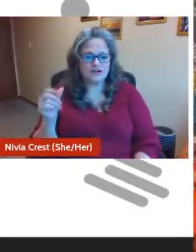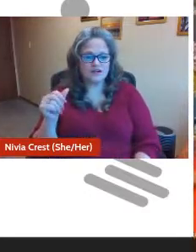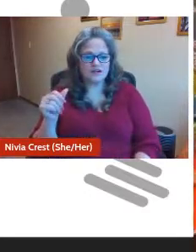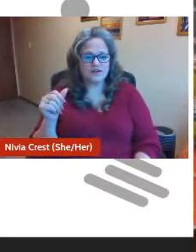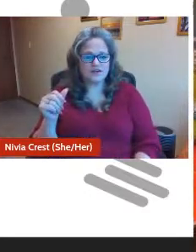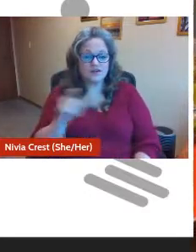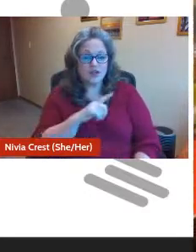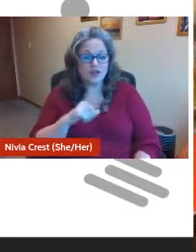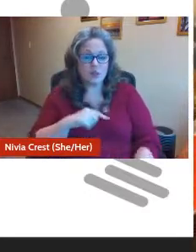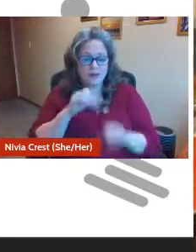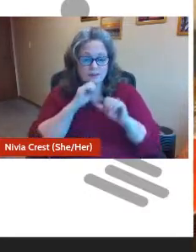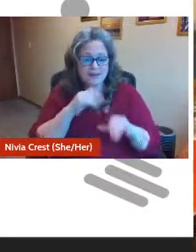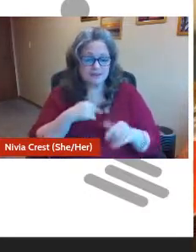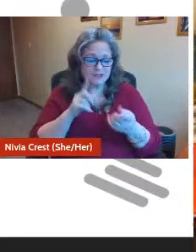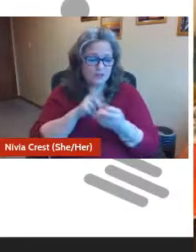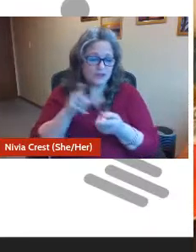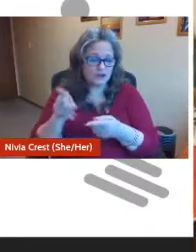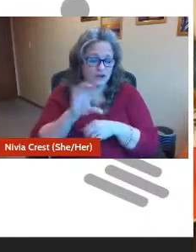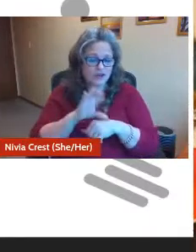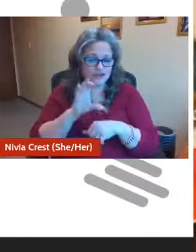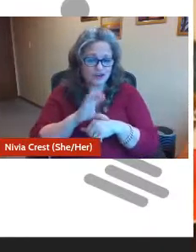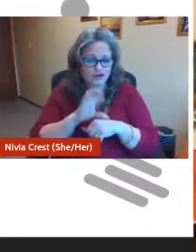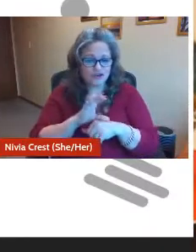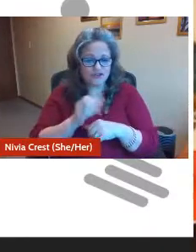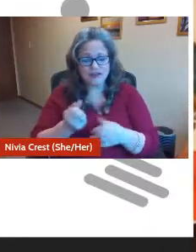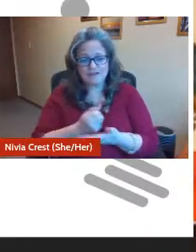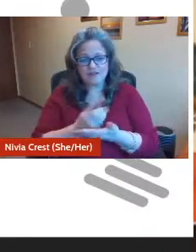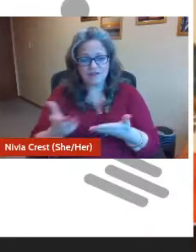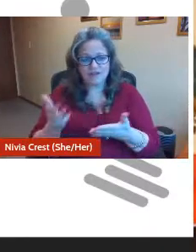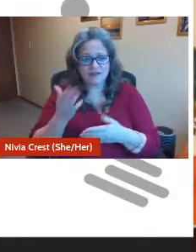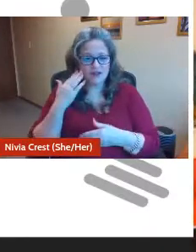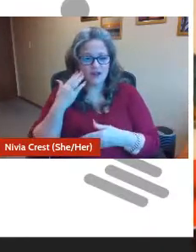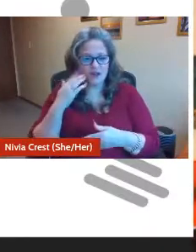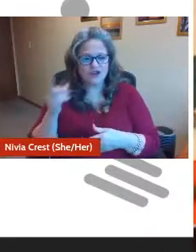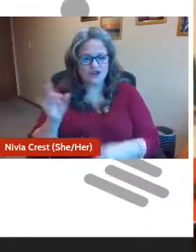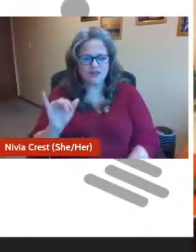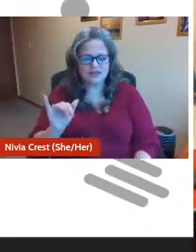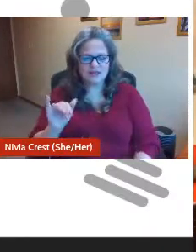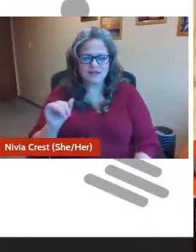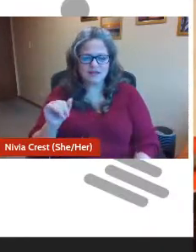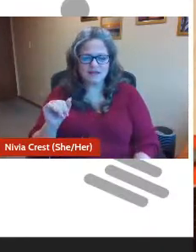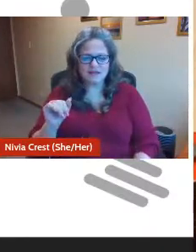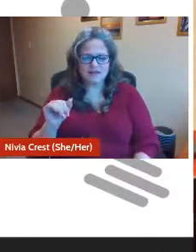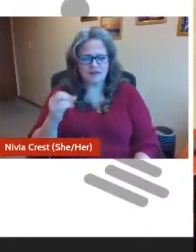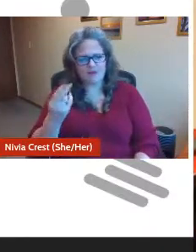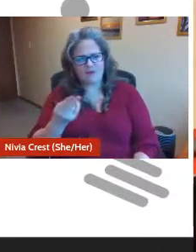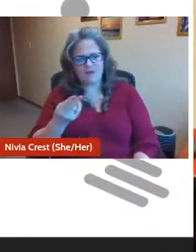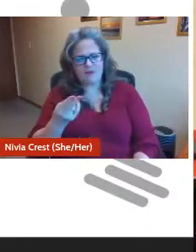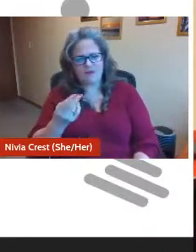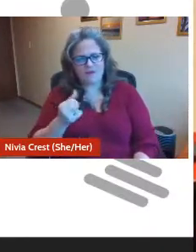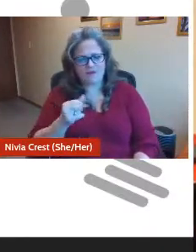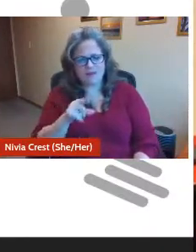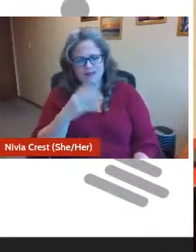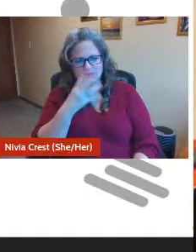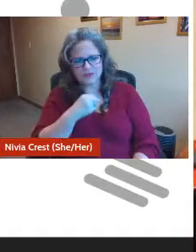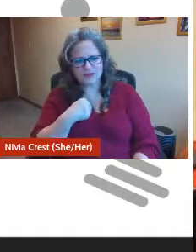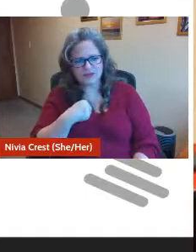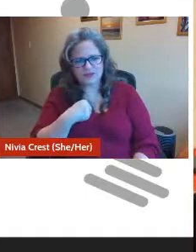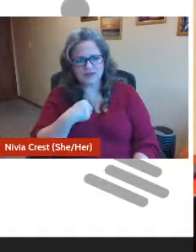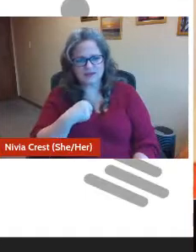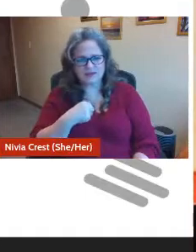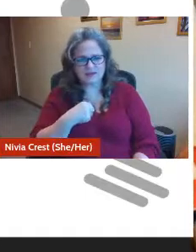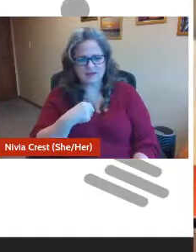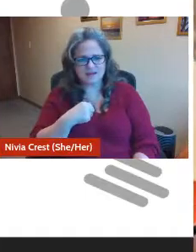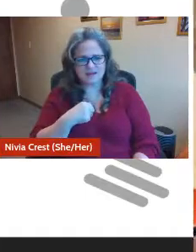When the Lord blessed me to meet her at church and everything, and she was like, somebody had on, and she said, oh, what you got? That's pretty. What you, I said, boy, you